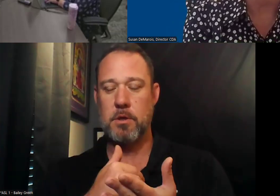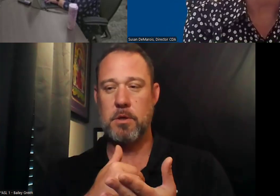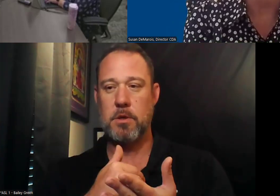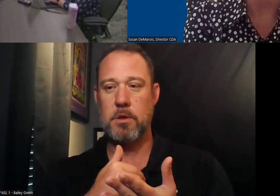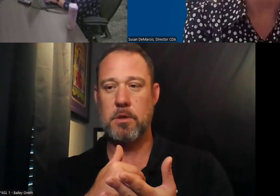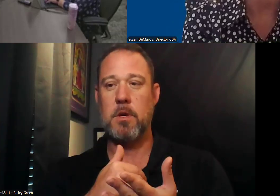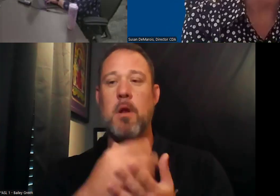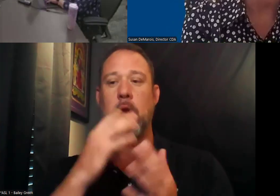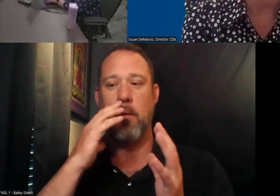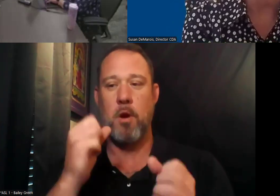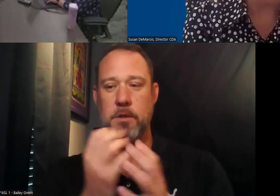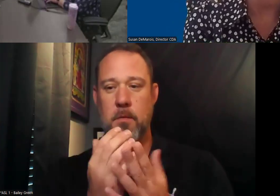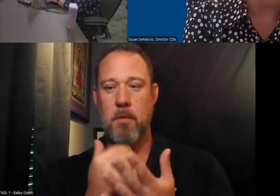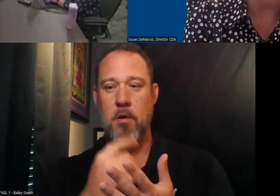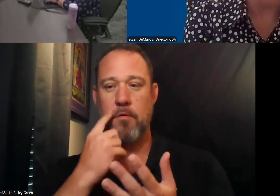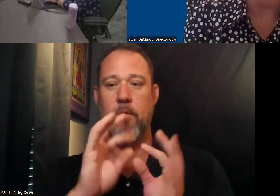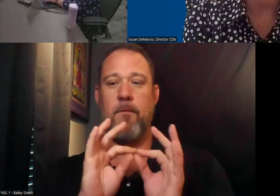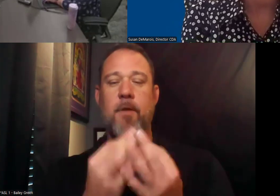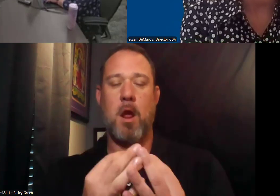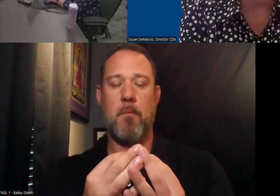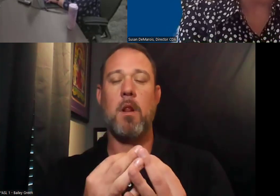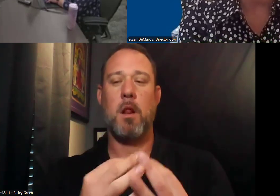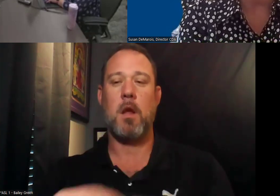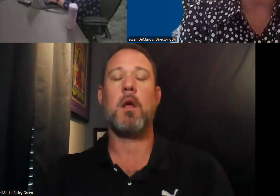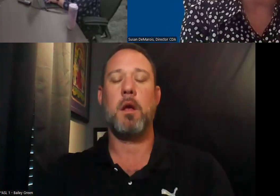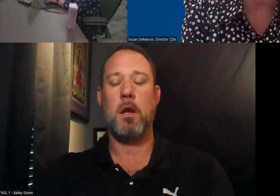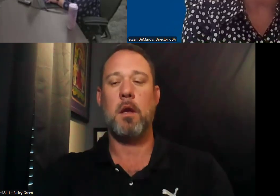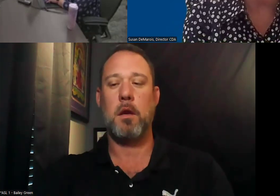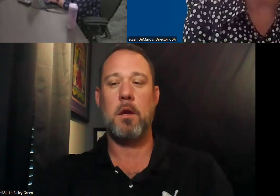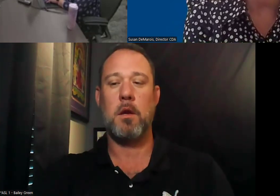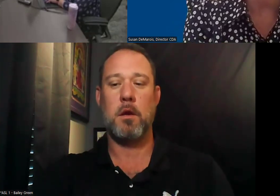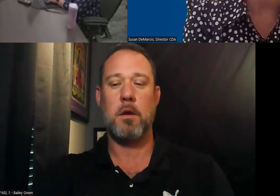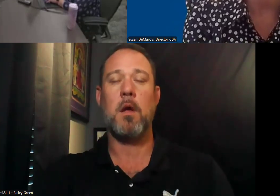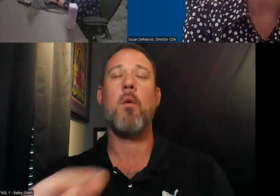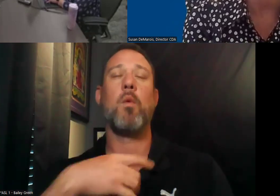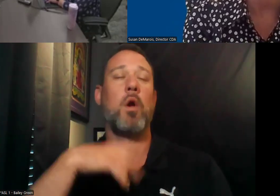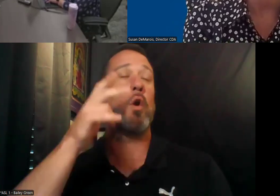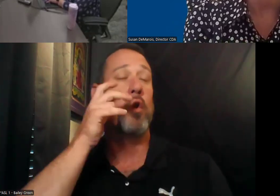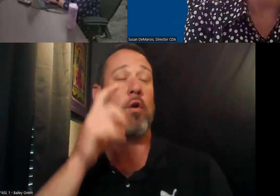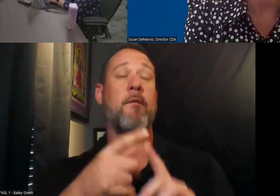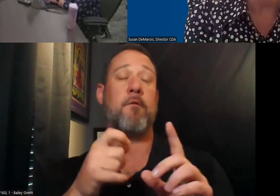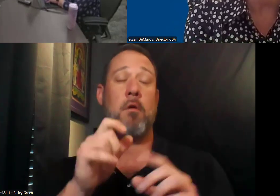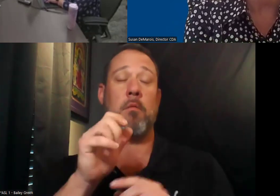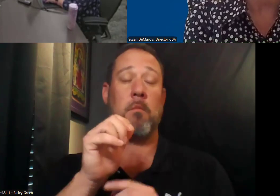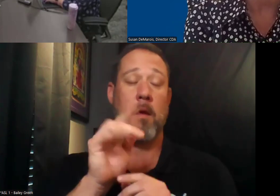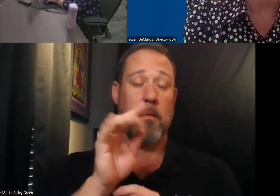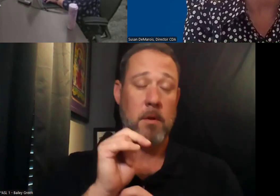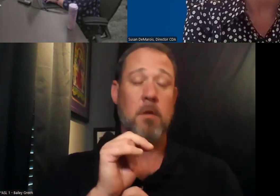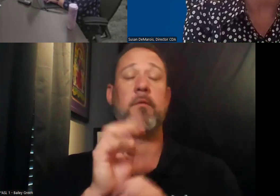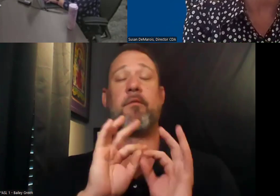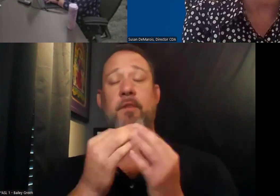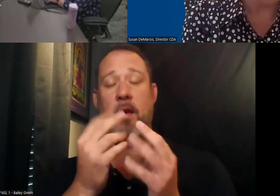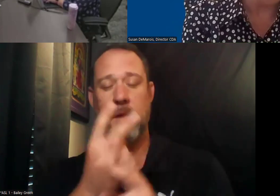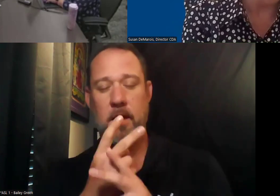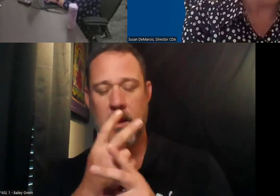president's budget for family caregiving. And we have heard from the administration on community living that family caregiving